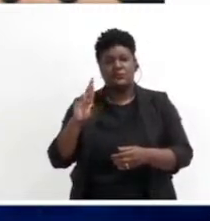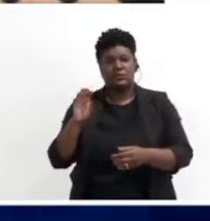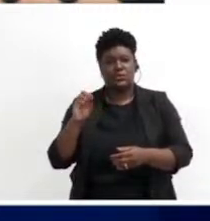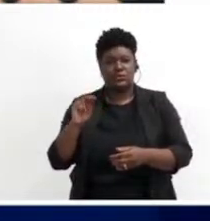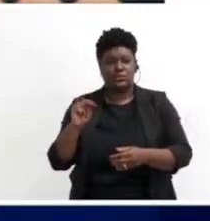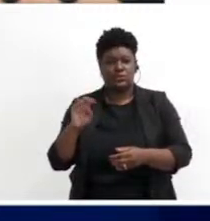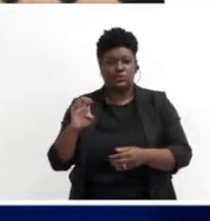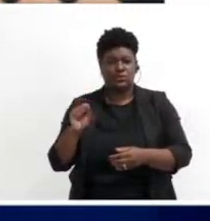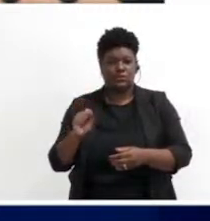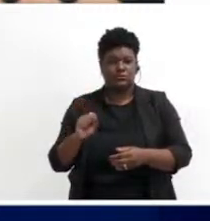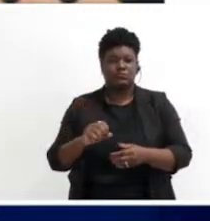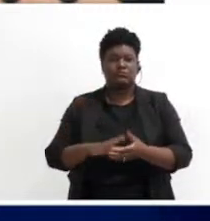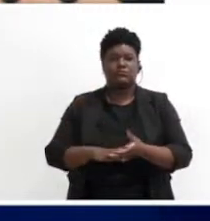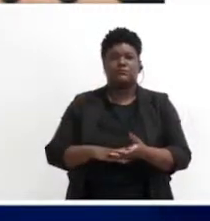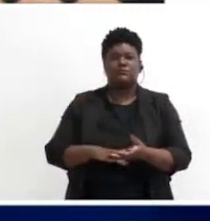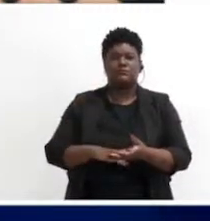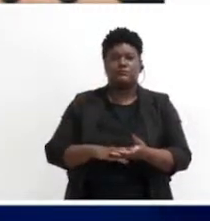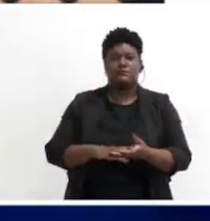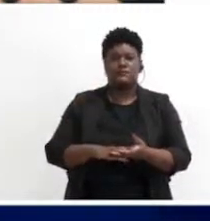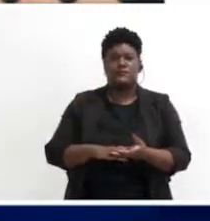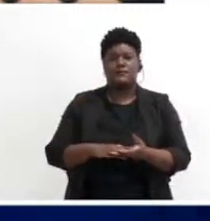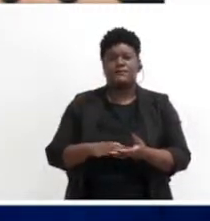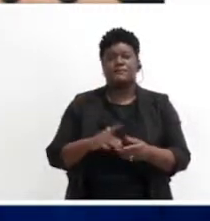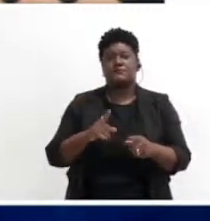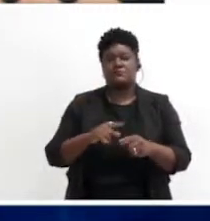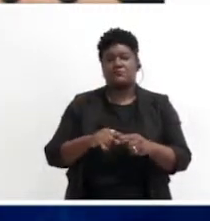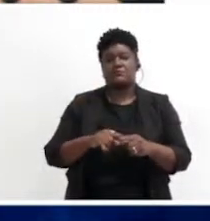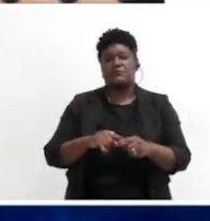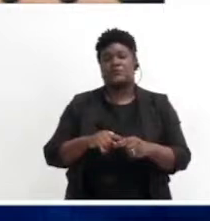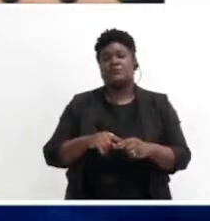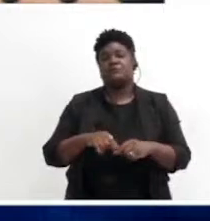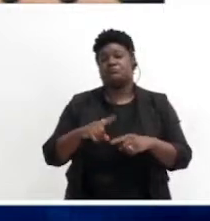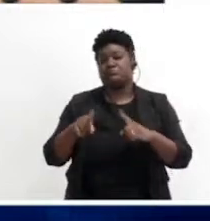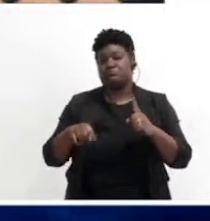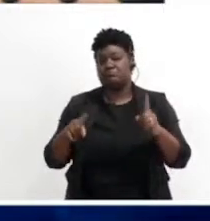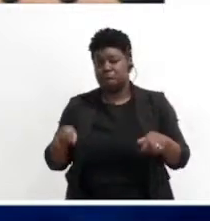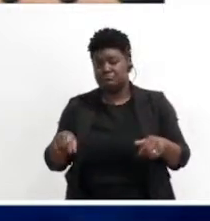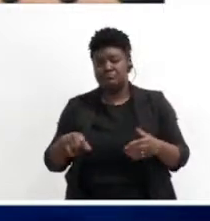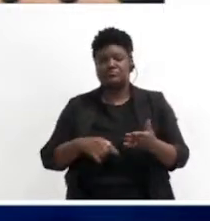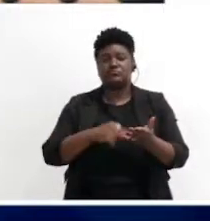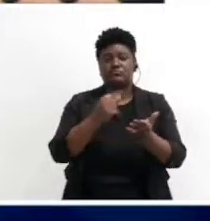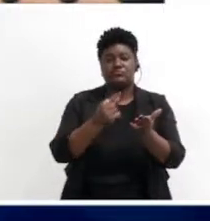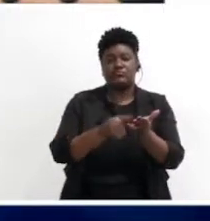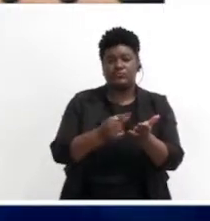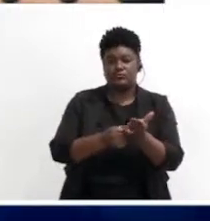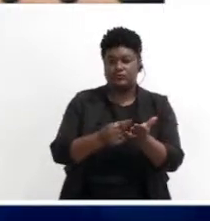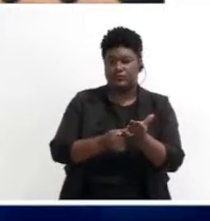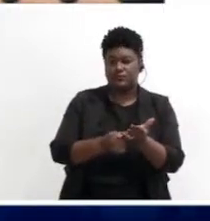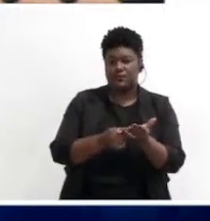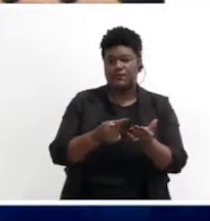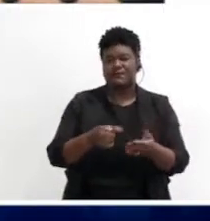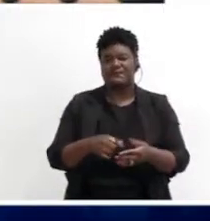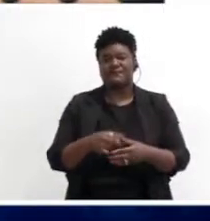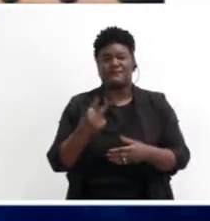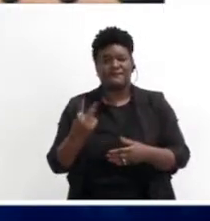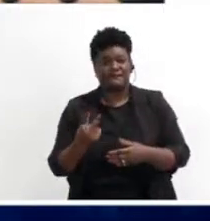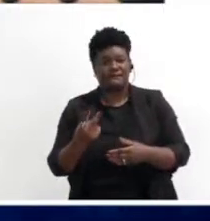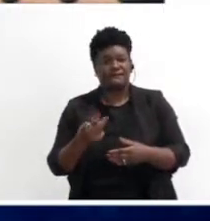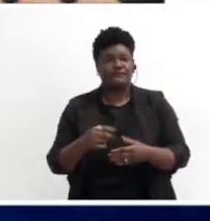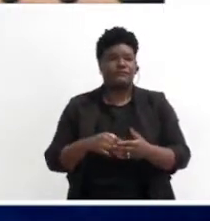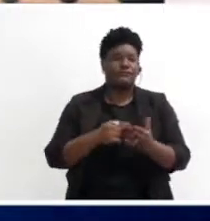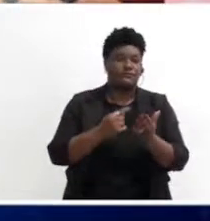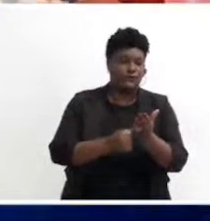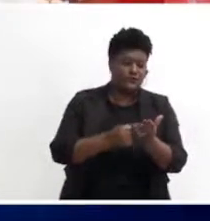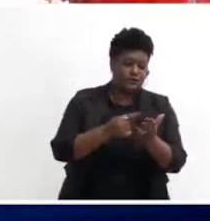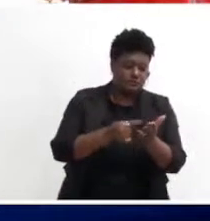chip-to-chip connections. So you're seeing, and typically if you're talking about chip-to-chip connections